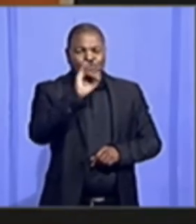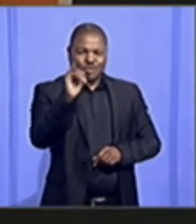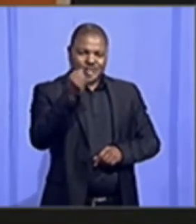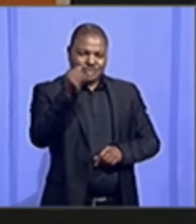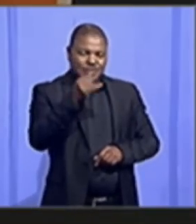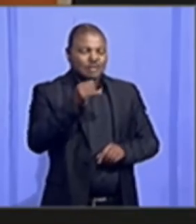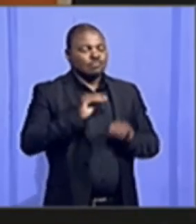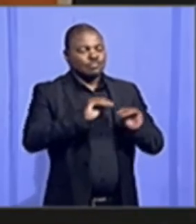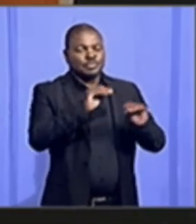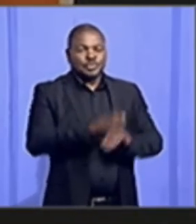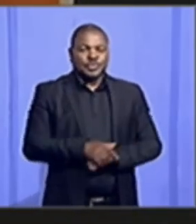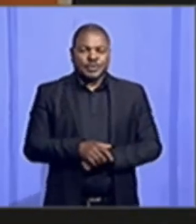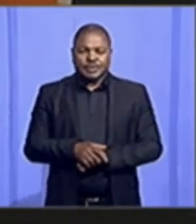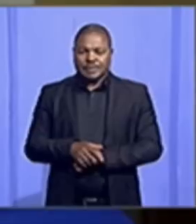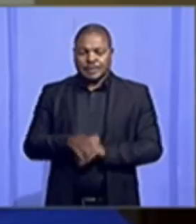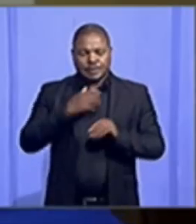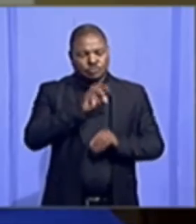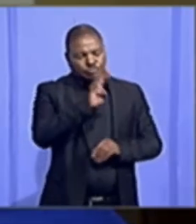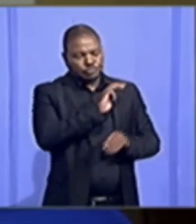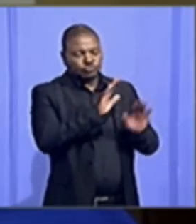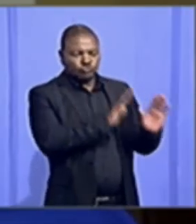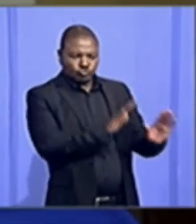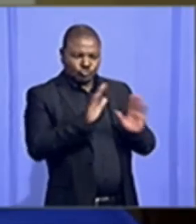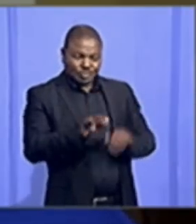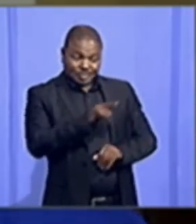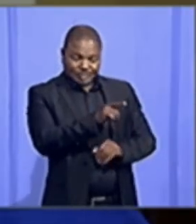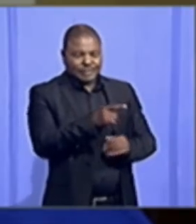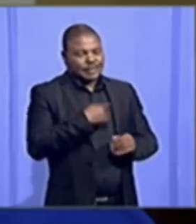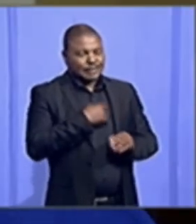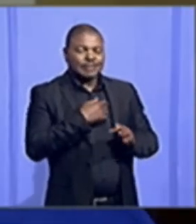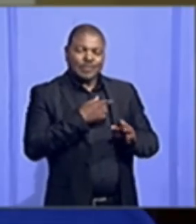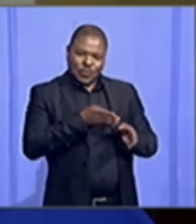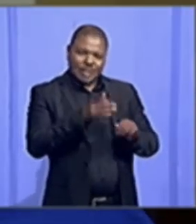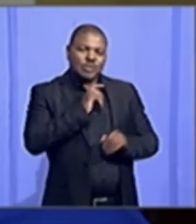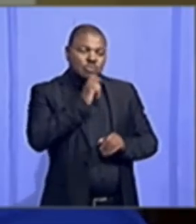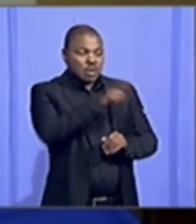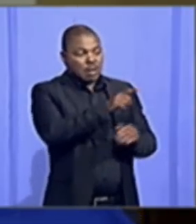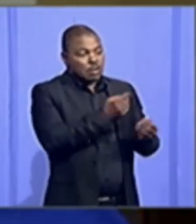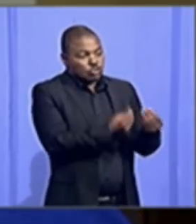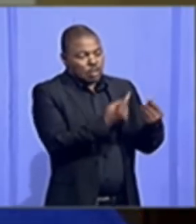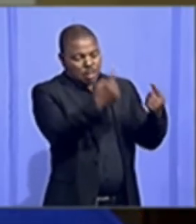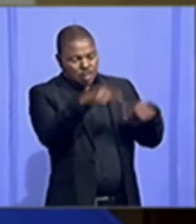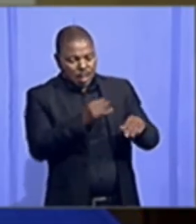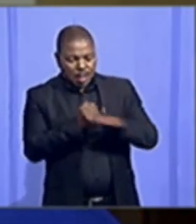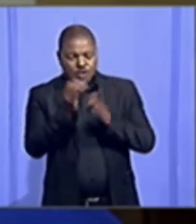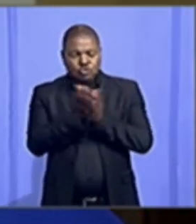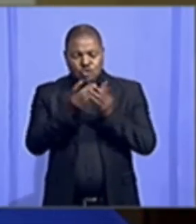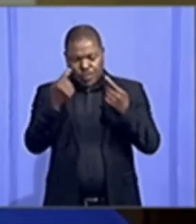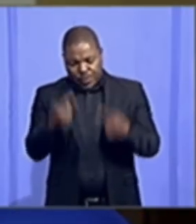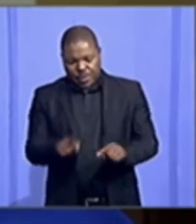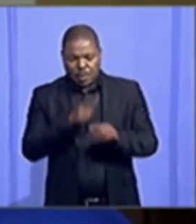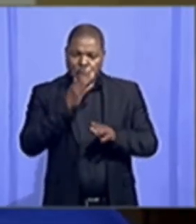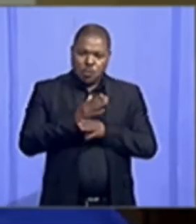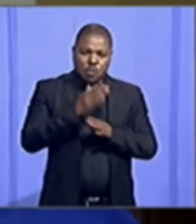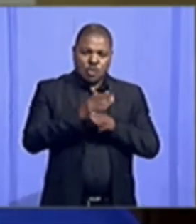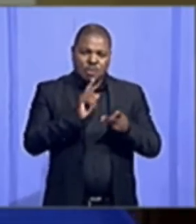Discipline is my secret weapon. So making sure that learners come early to school, making sure that learners, they do their work, And then on top of that, just